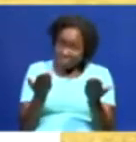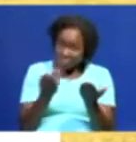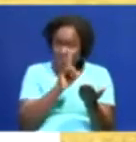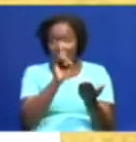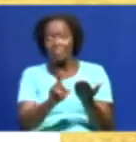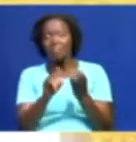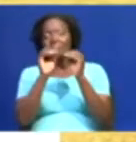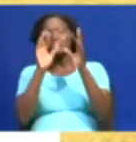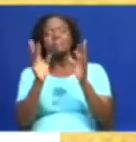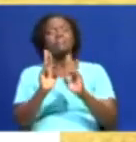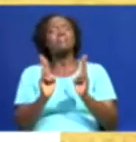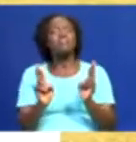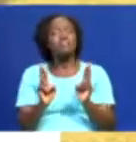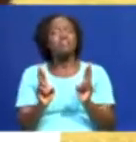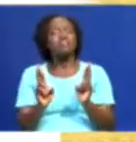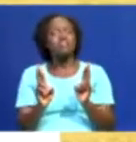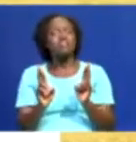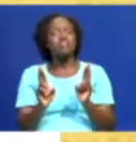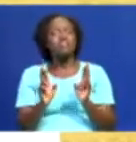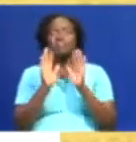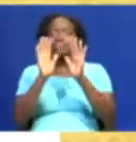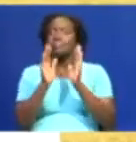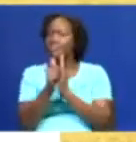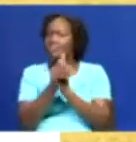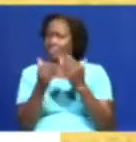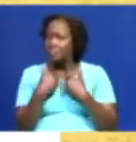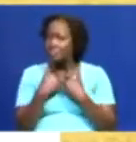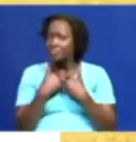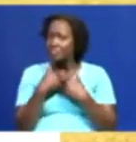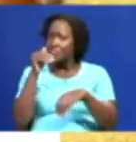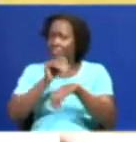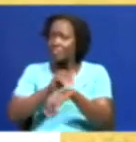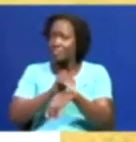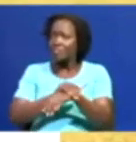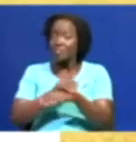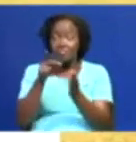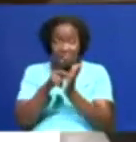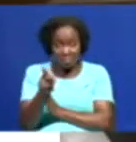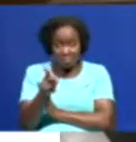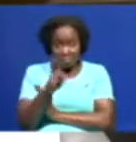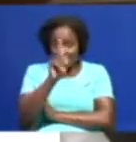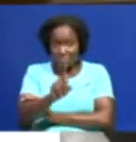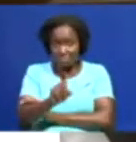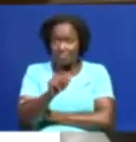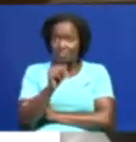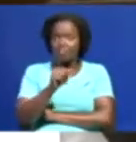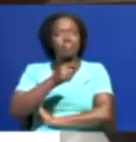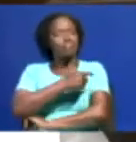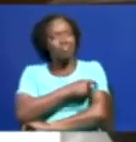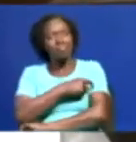the teachers well prepared? Do they have the necessary skills? Are they properly remunerated? Recruitment of